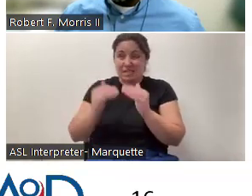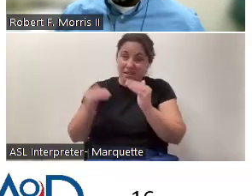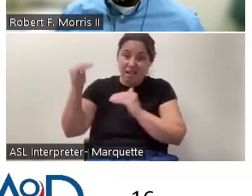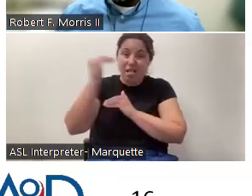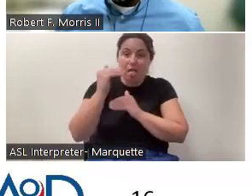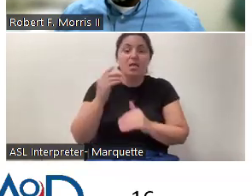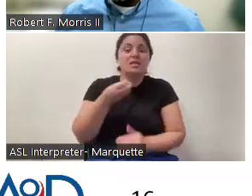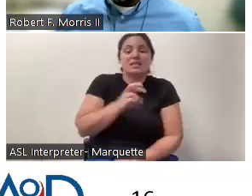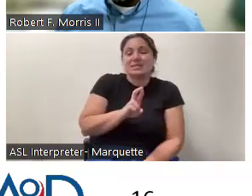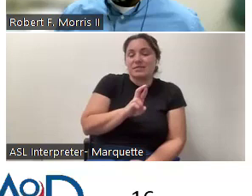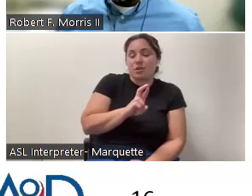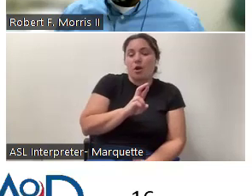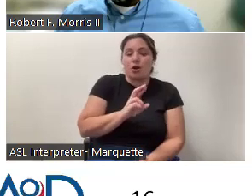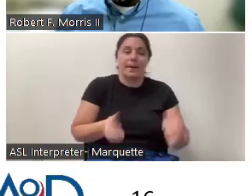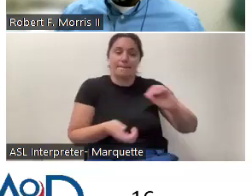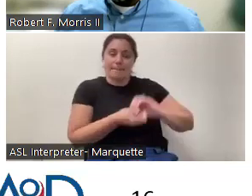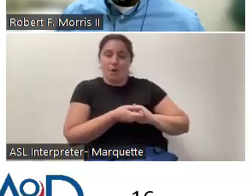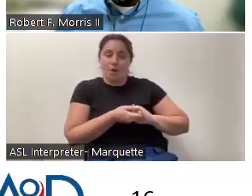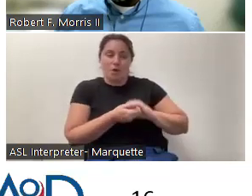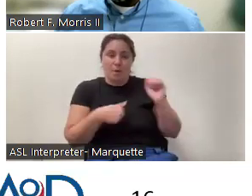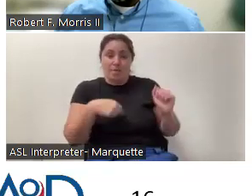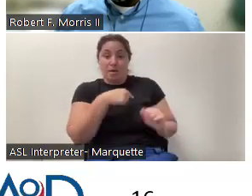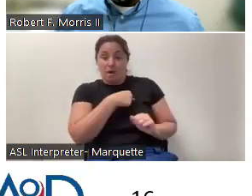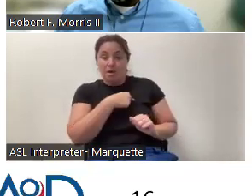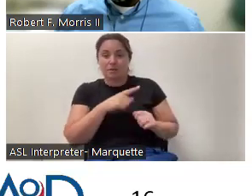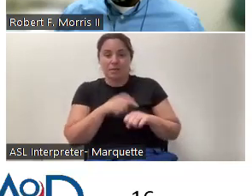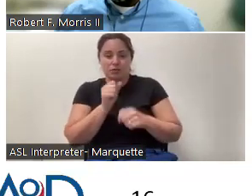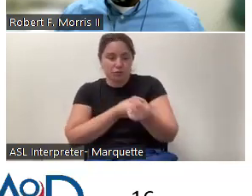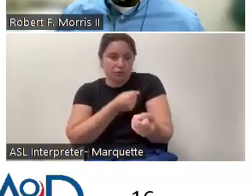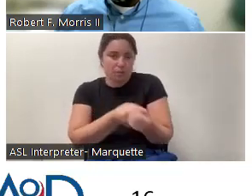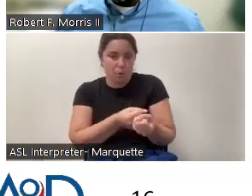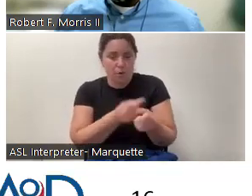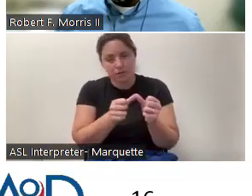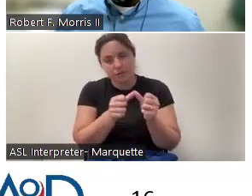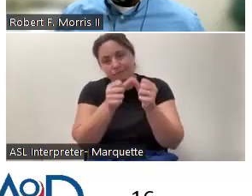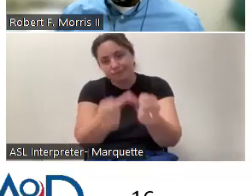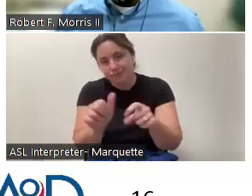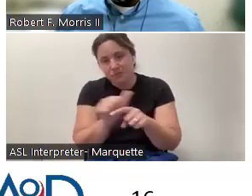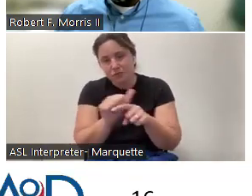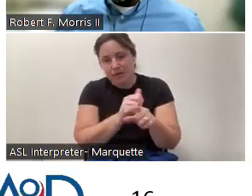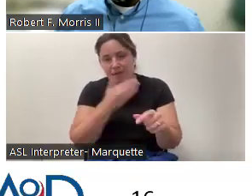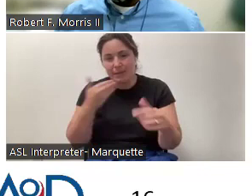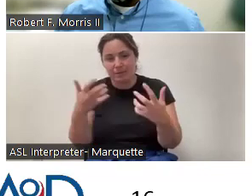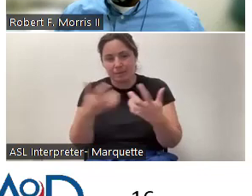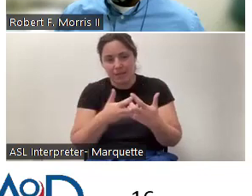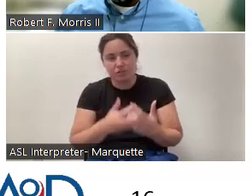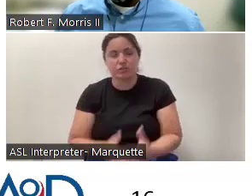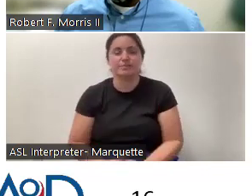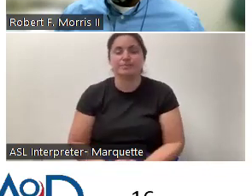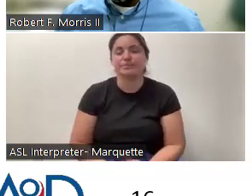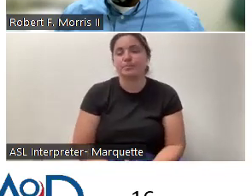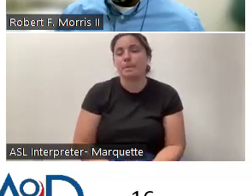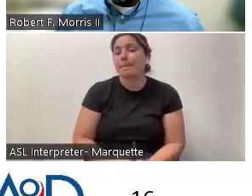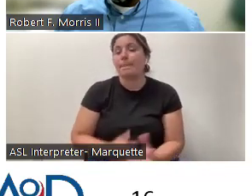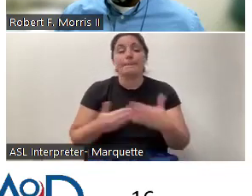can really partner with us to ensure that we can, support that individual through the training that makes the most sense for them, regardless if the